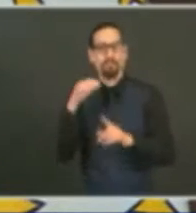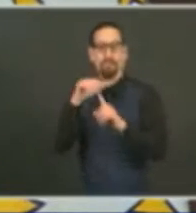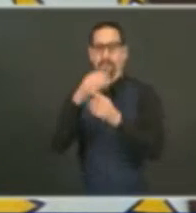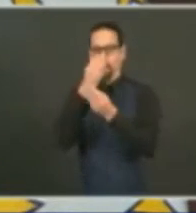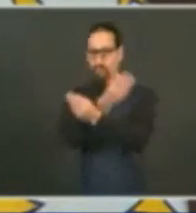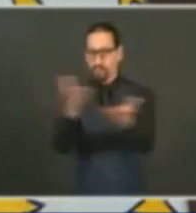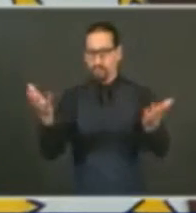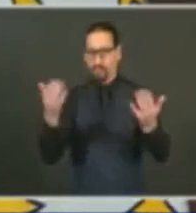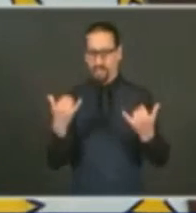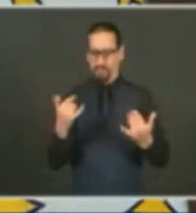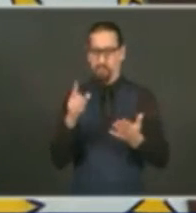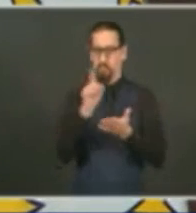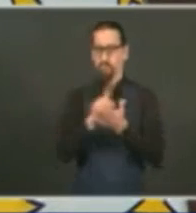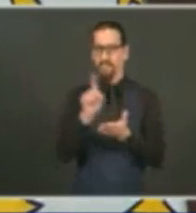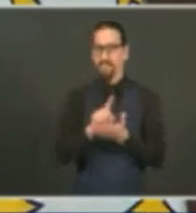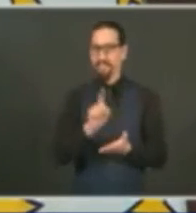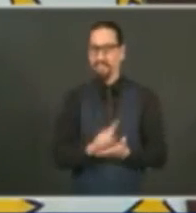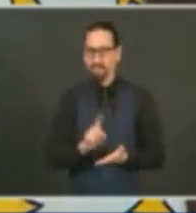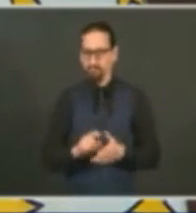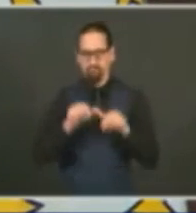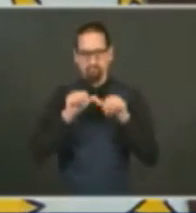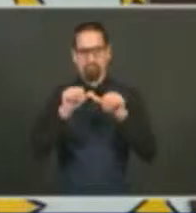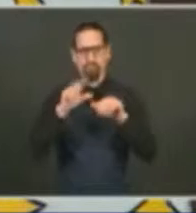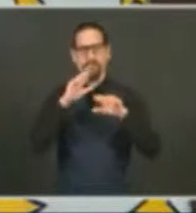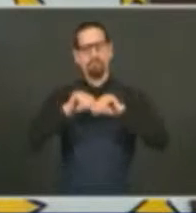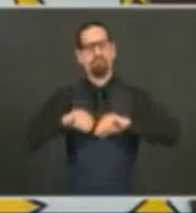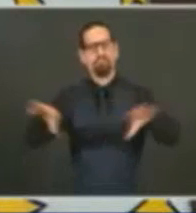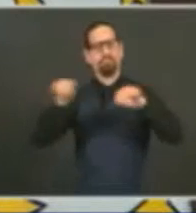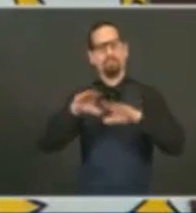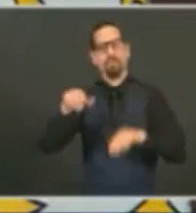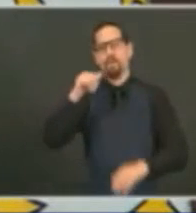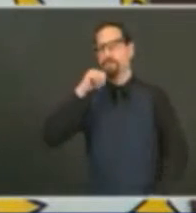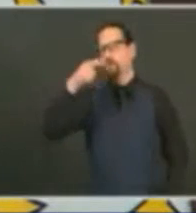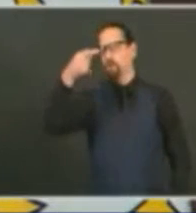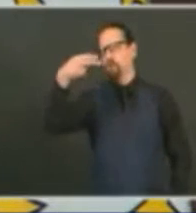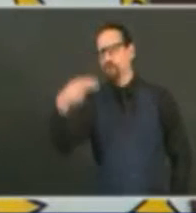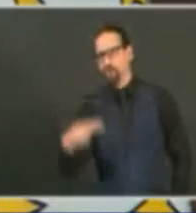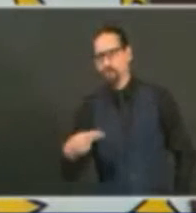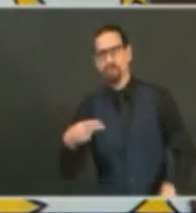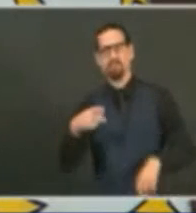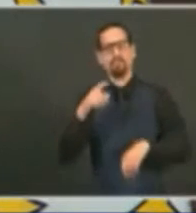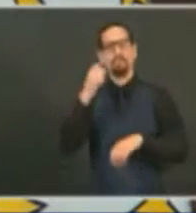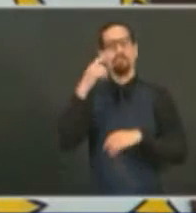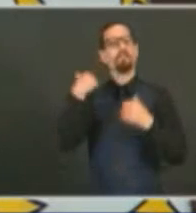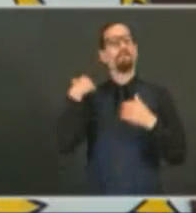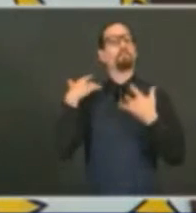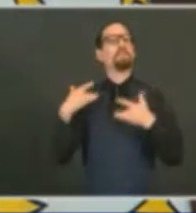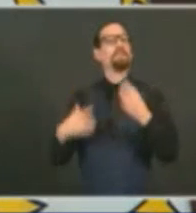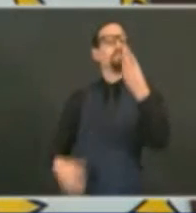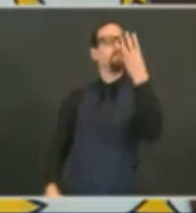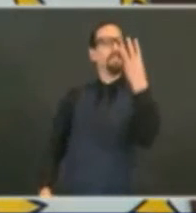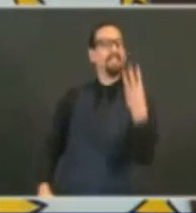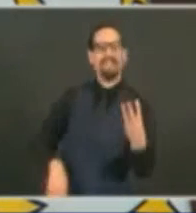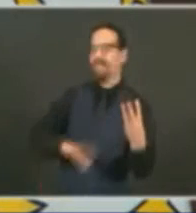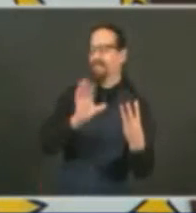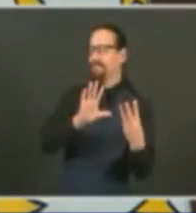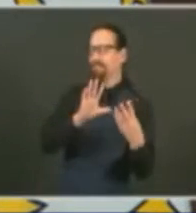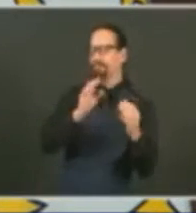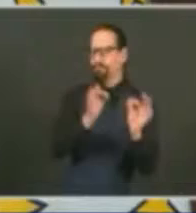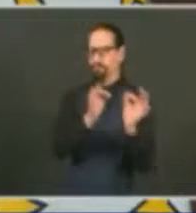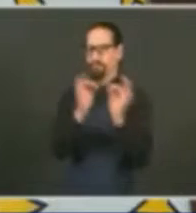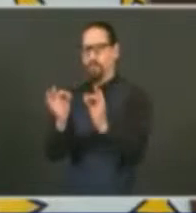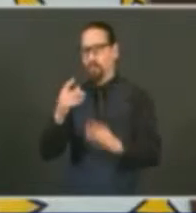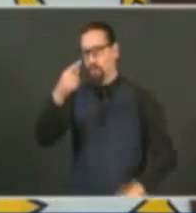the weekly briefing will be every Thursday at 1 o'clock instead of Wednesday. And as always, for more frequent updates, I